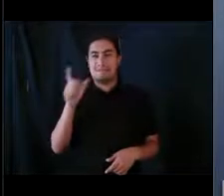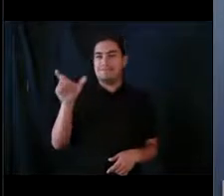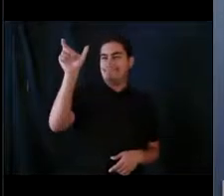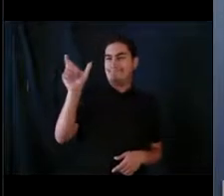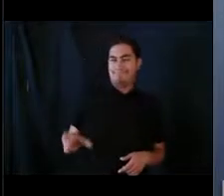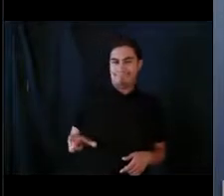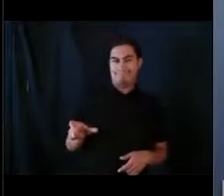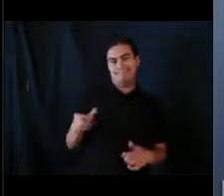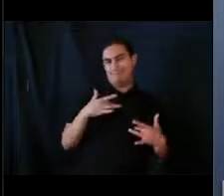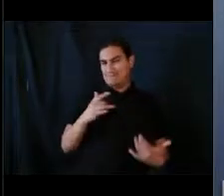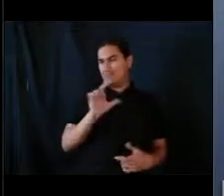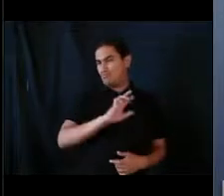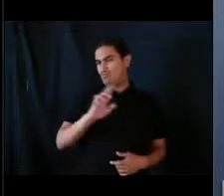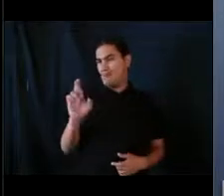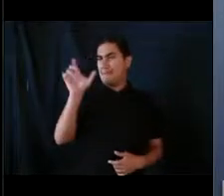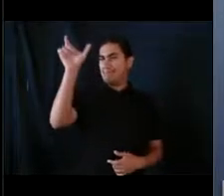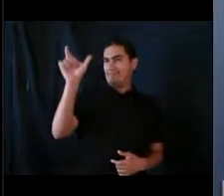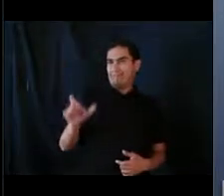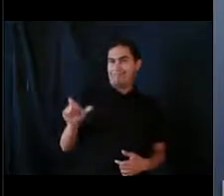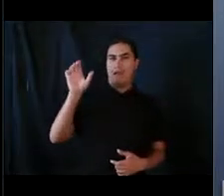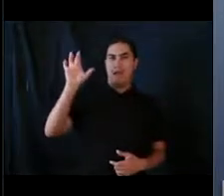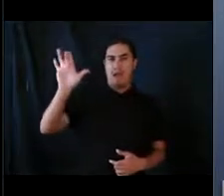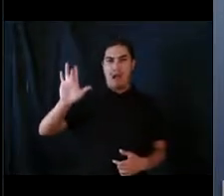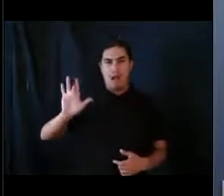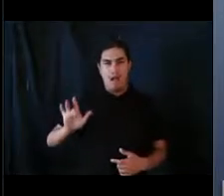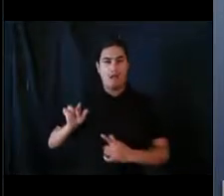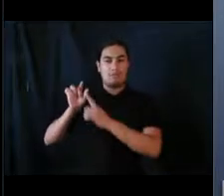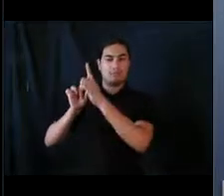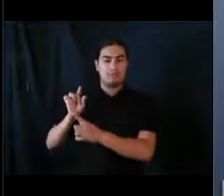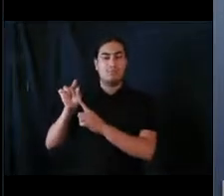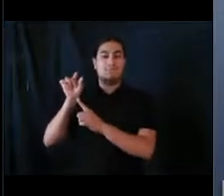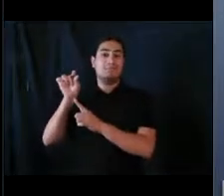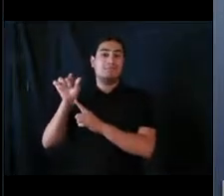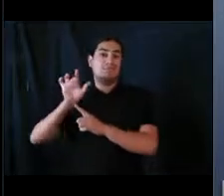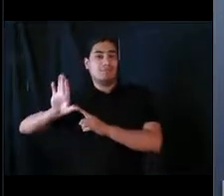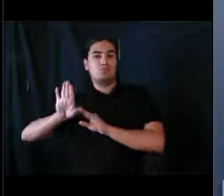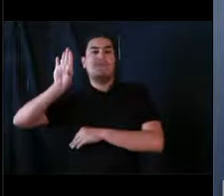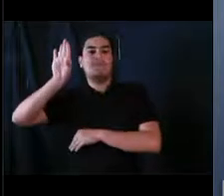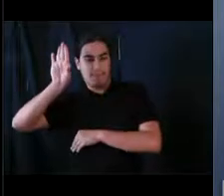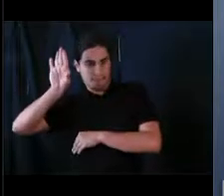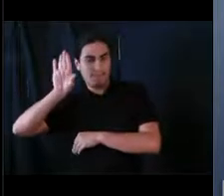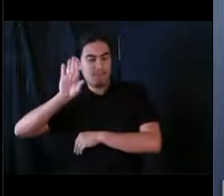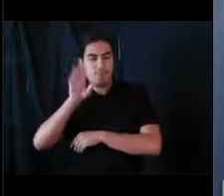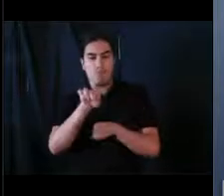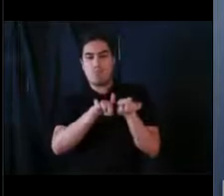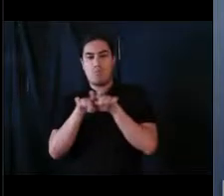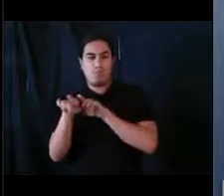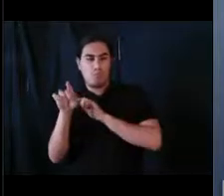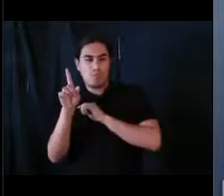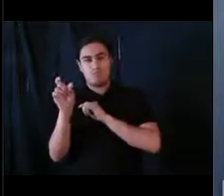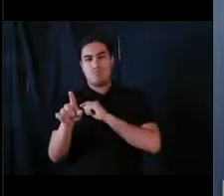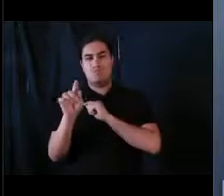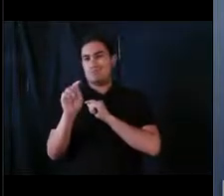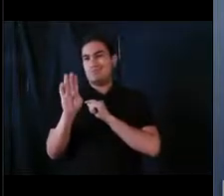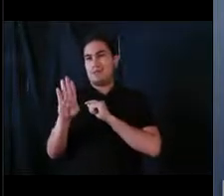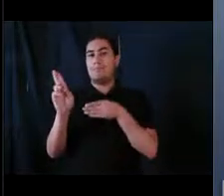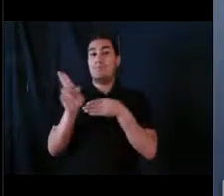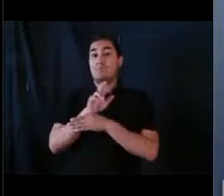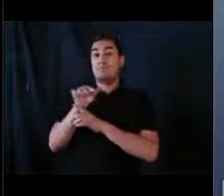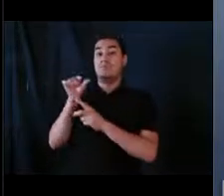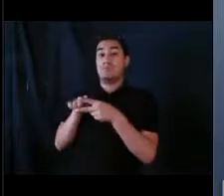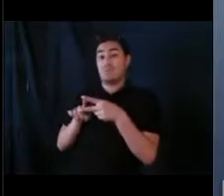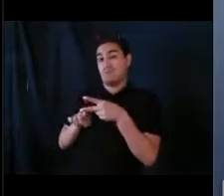located on the right hand side of your screen there you'll find the raise hand feature as well as the questions tab we encourage you to use the raised